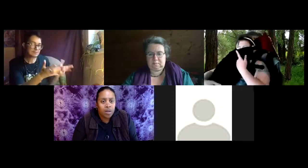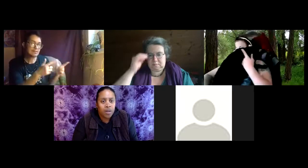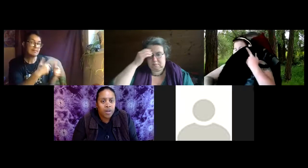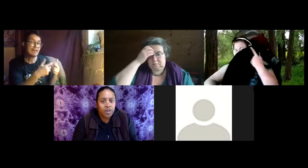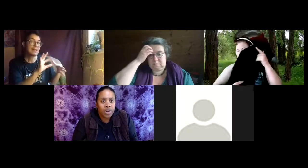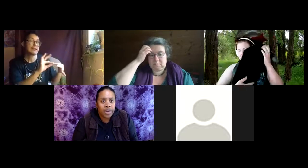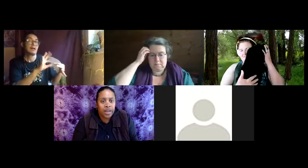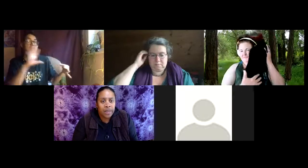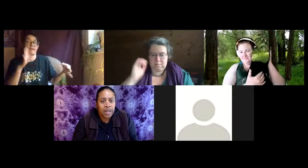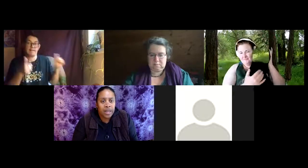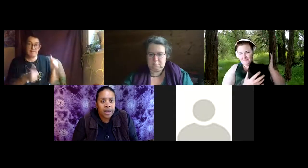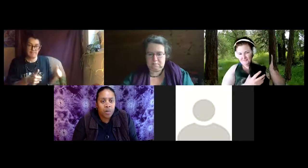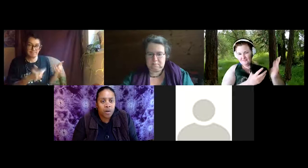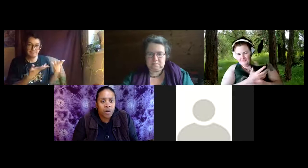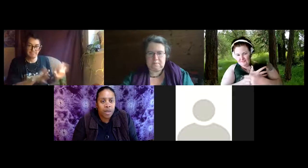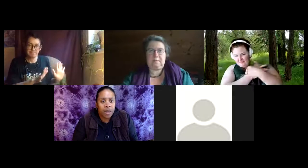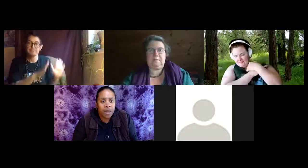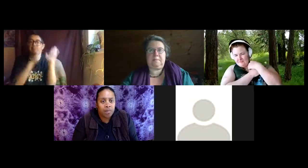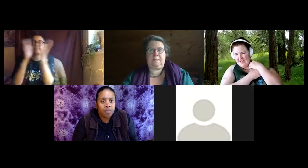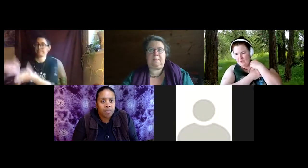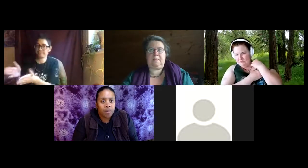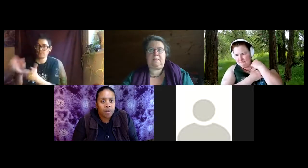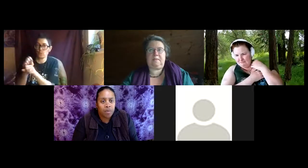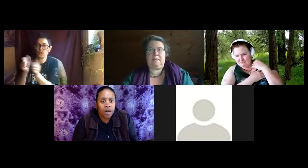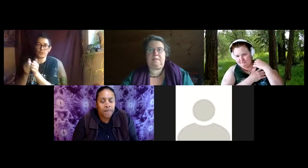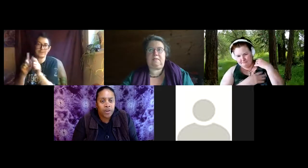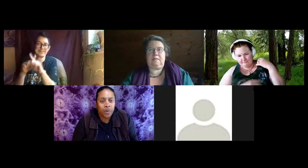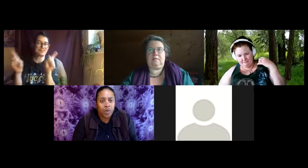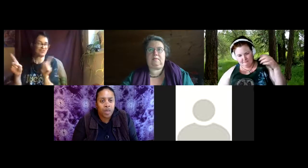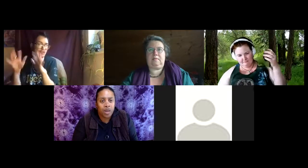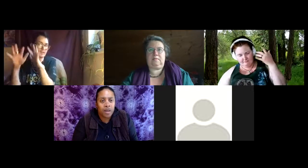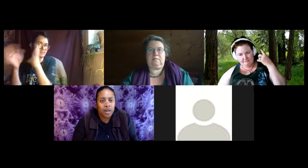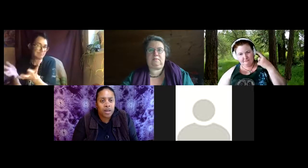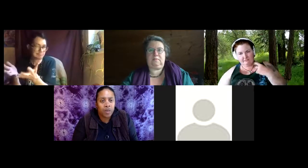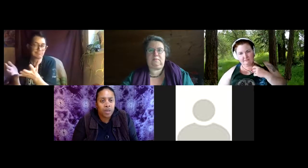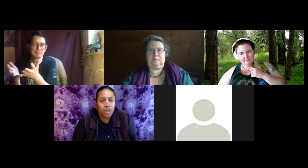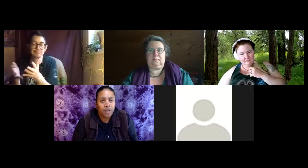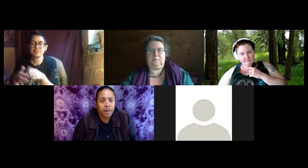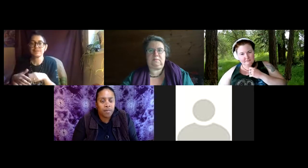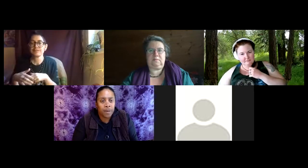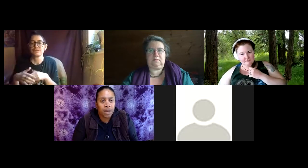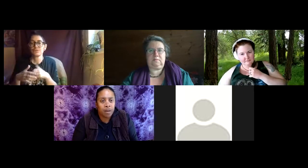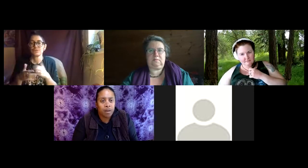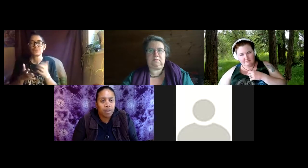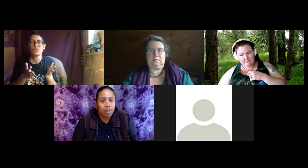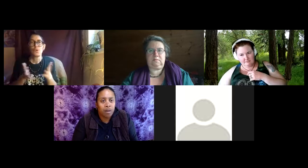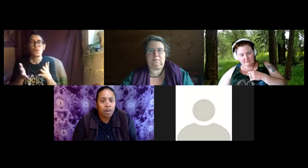and so there's generally a being that I work with, and then when I'm finished working with them, I'll connect with a different